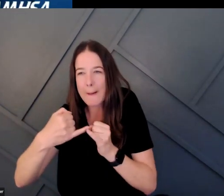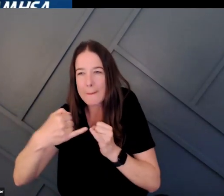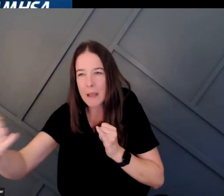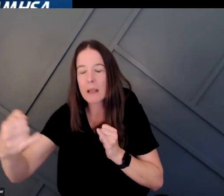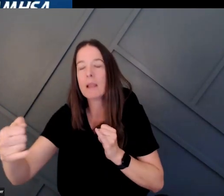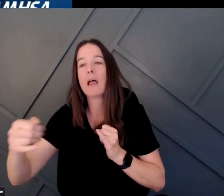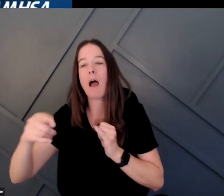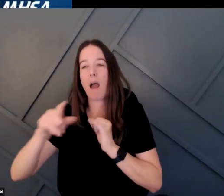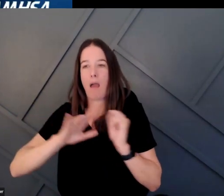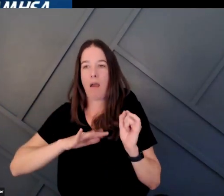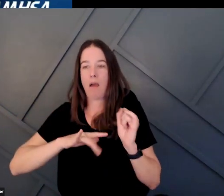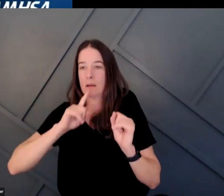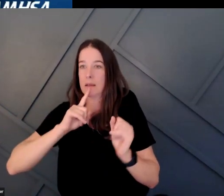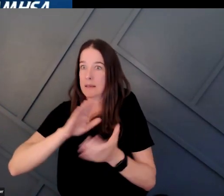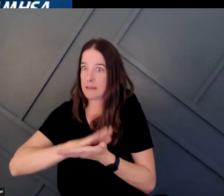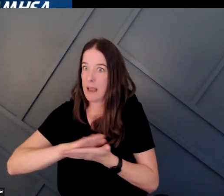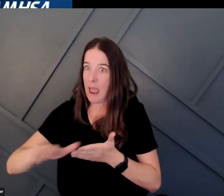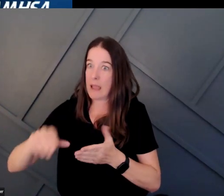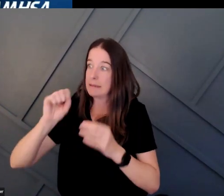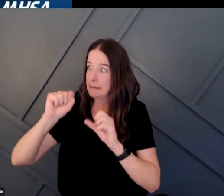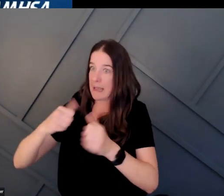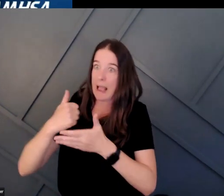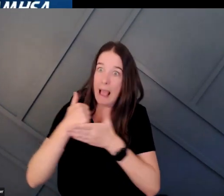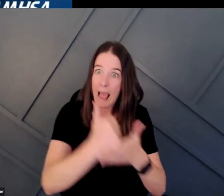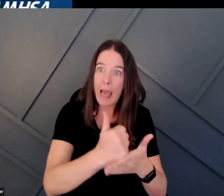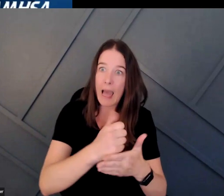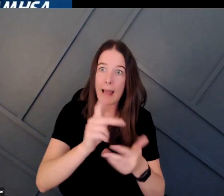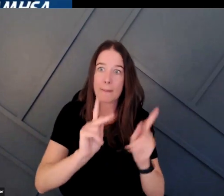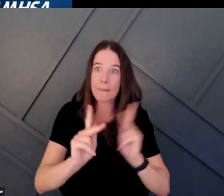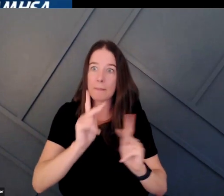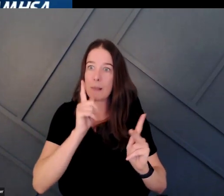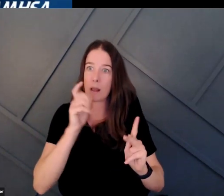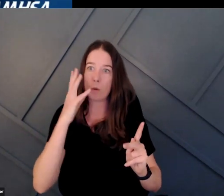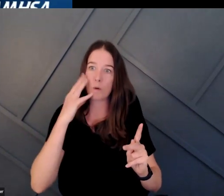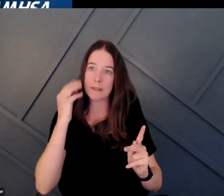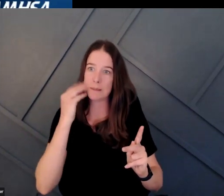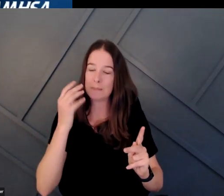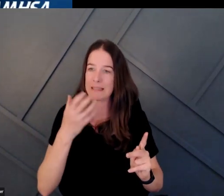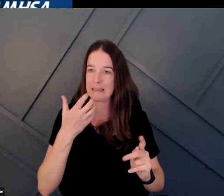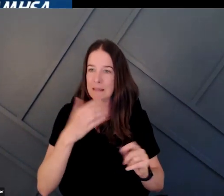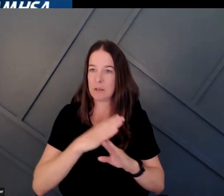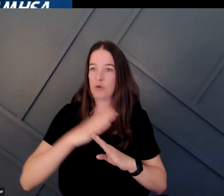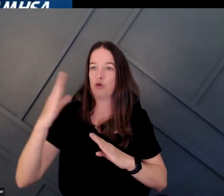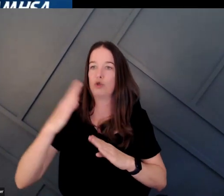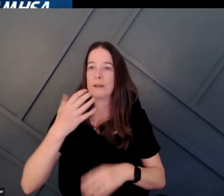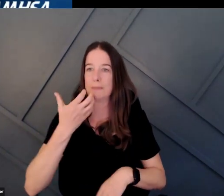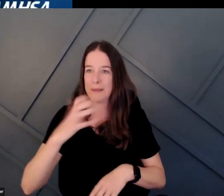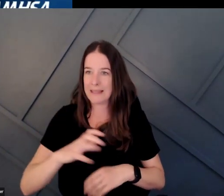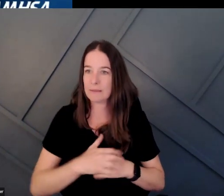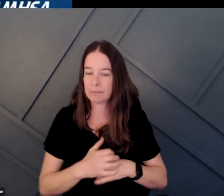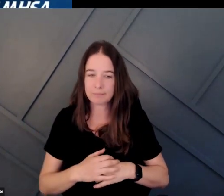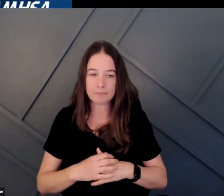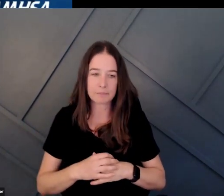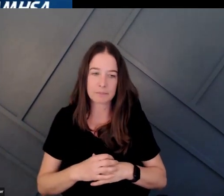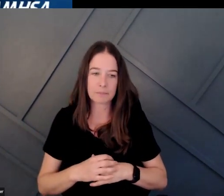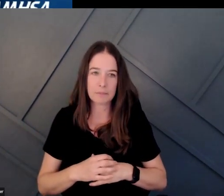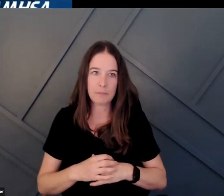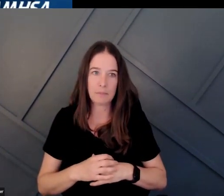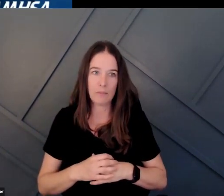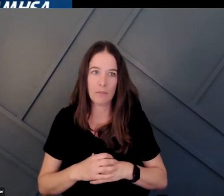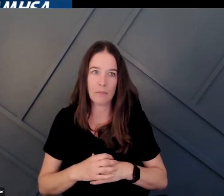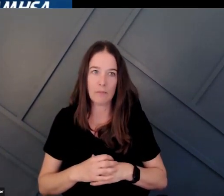link that resource into heat.gov, and we're starting to promote it more widely. Last year, we developed